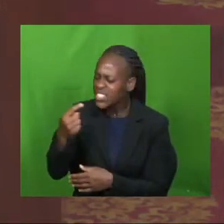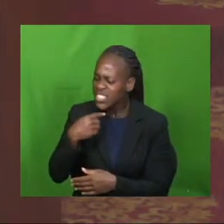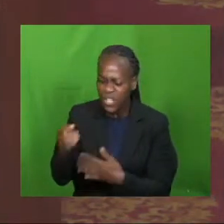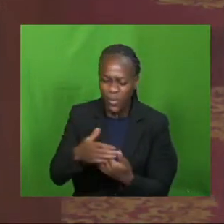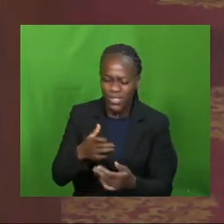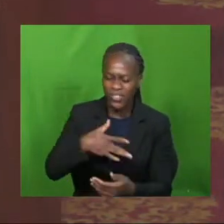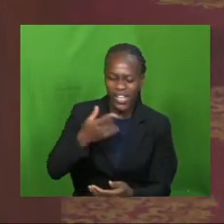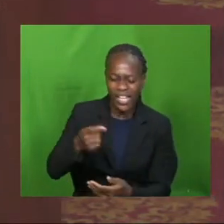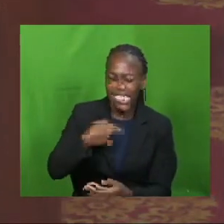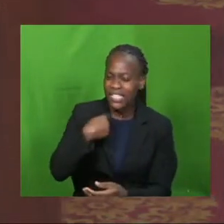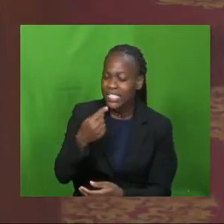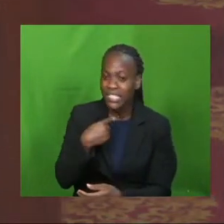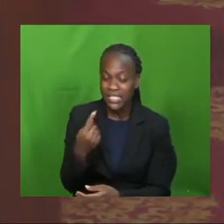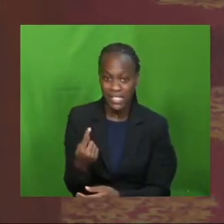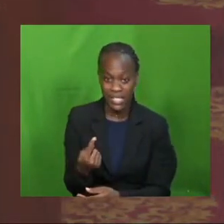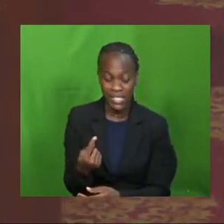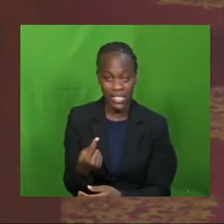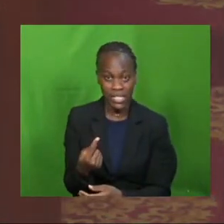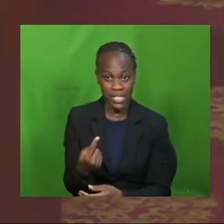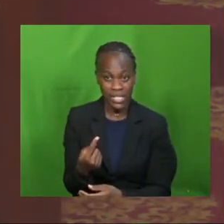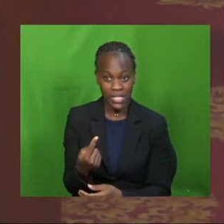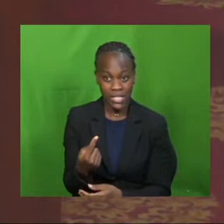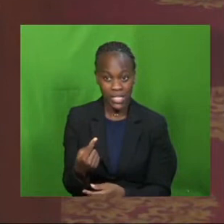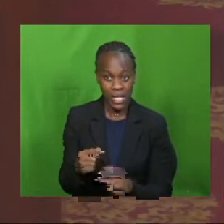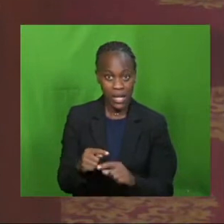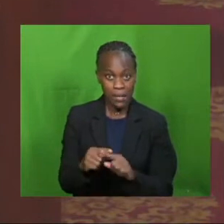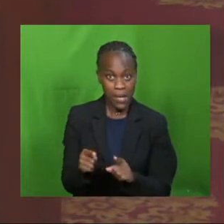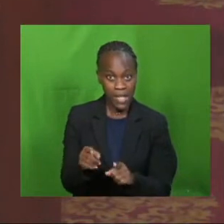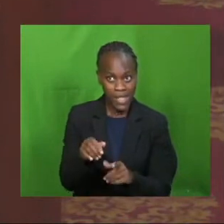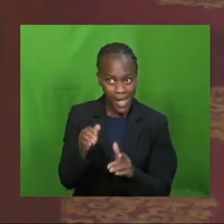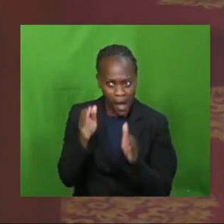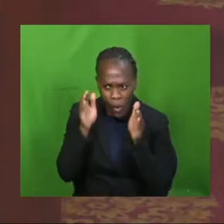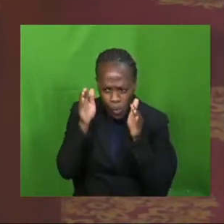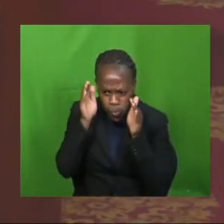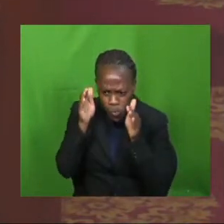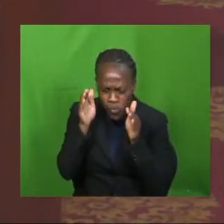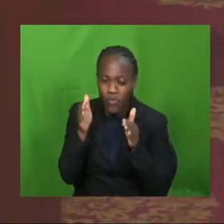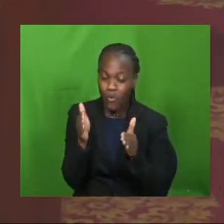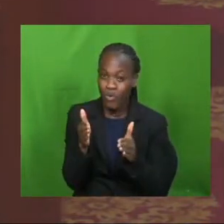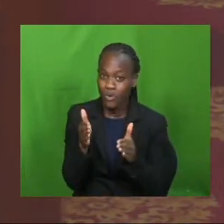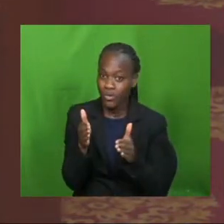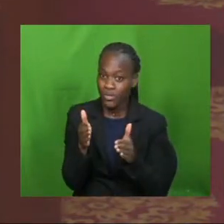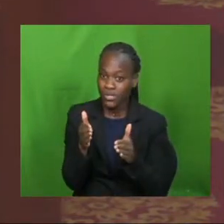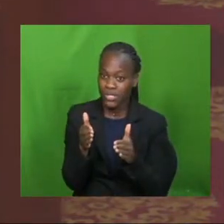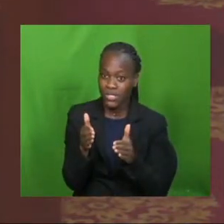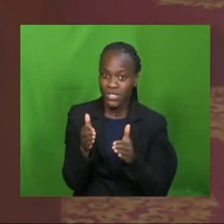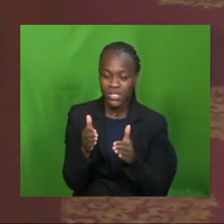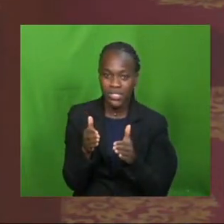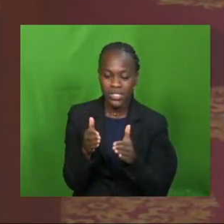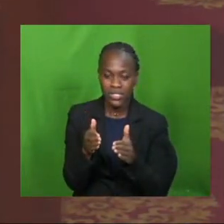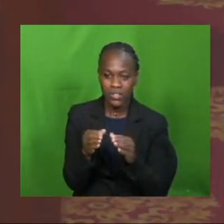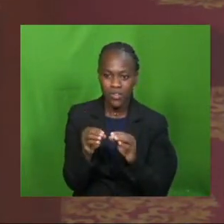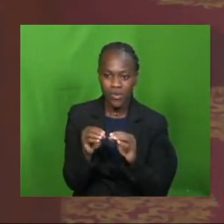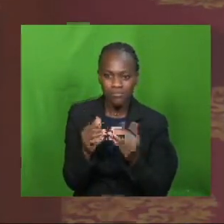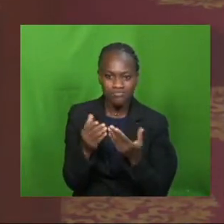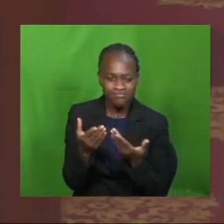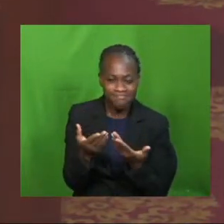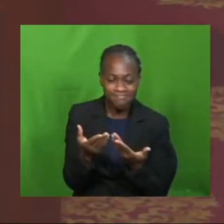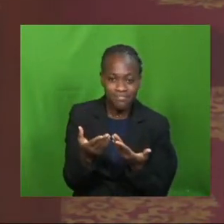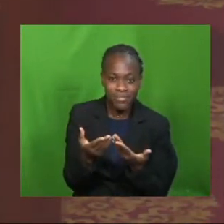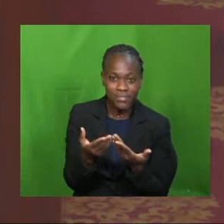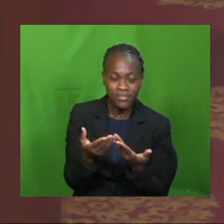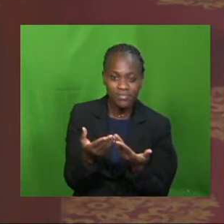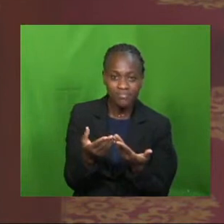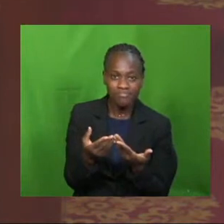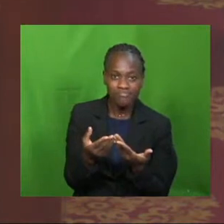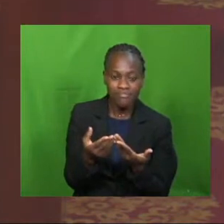a key part of the media practice, where attention is drawn to the bid to make profits rather than to deal with content that